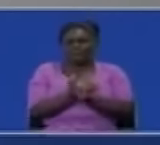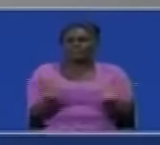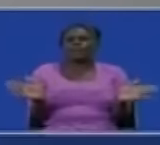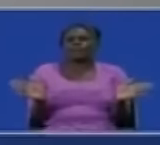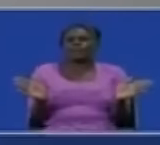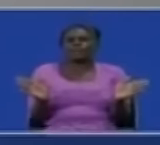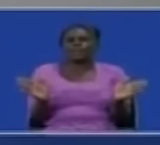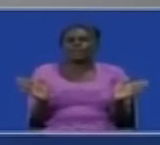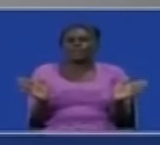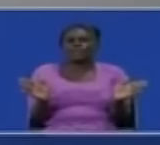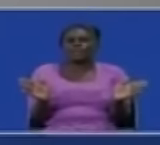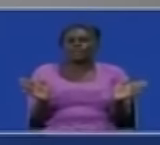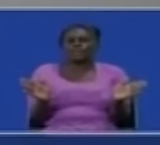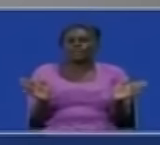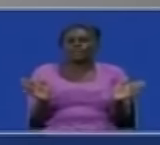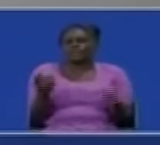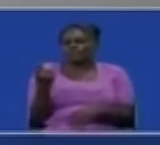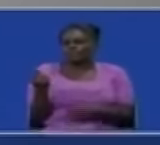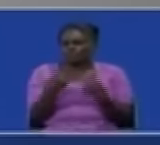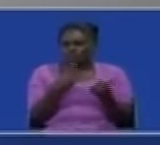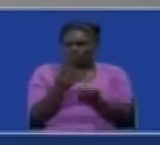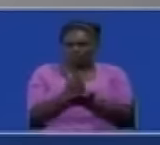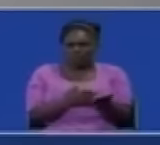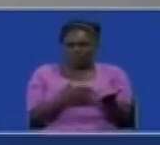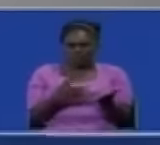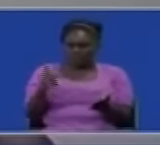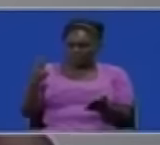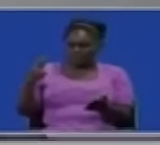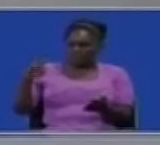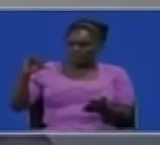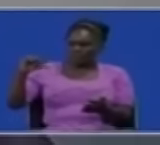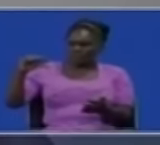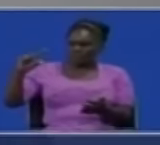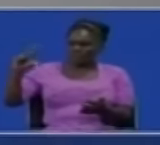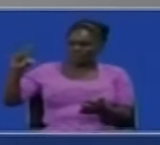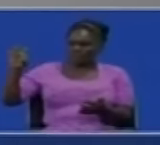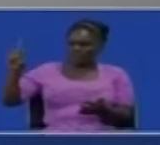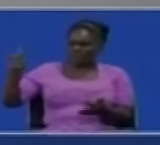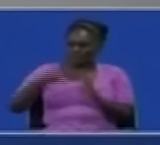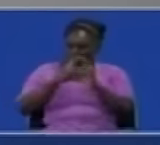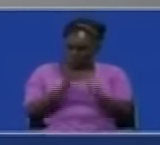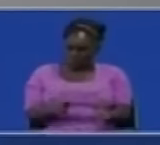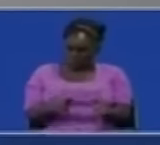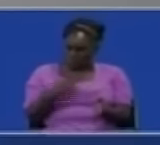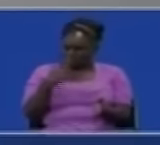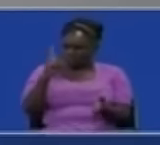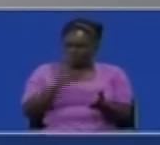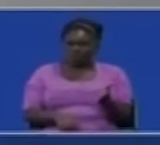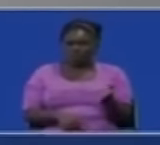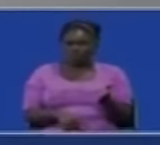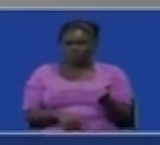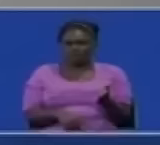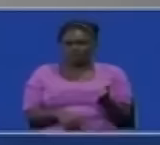of the less talked about parts of the Kriegler report was one of the issues that he had spoken about, which is